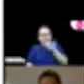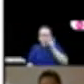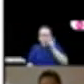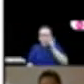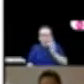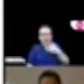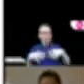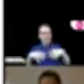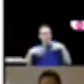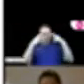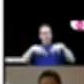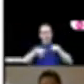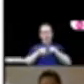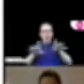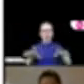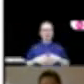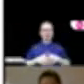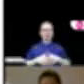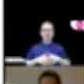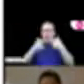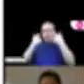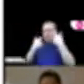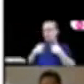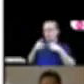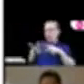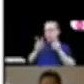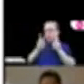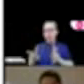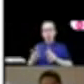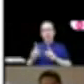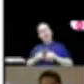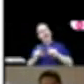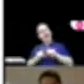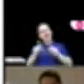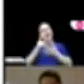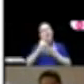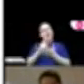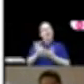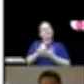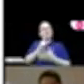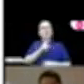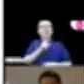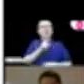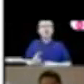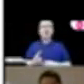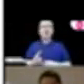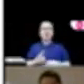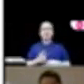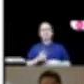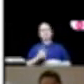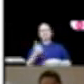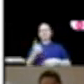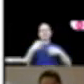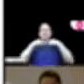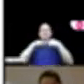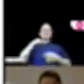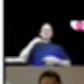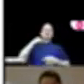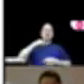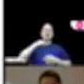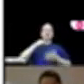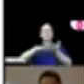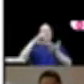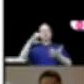like? Because we didn't know, and the judge wanted you to look like a lesbian woman. So this is one of the t-shirts that I wore on that Manchester